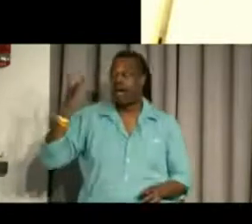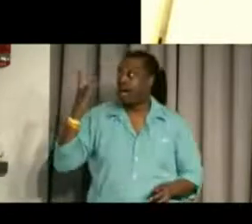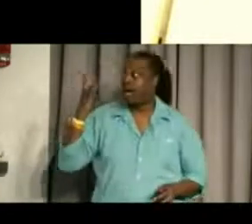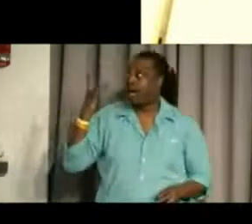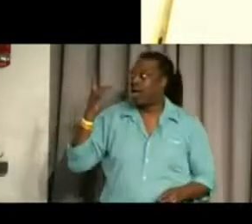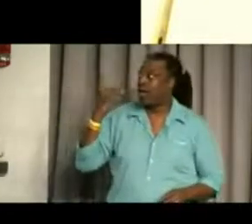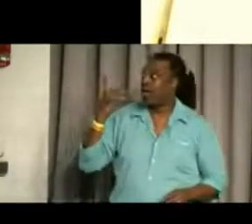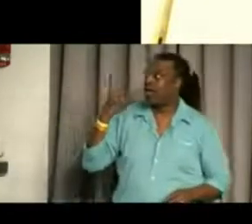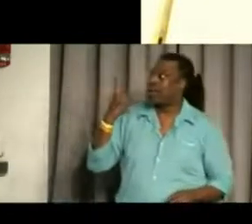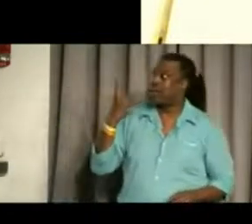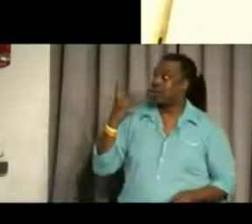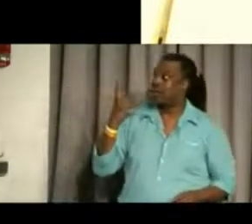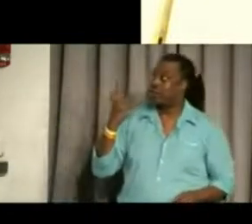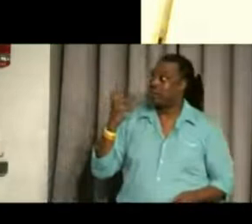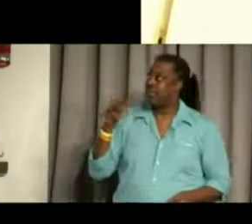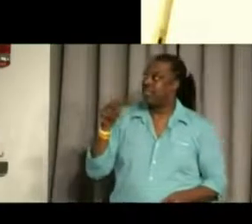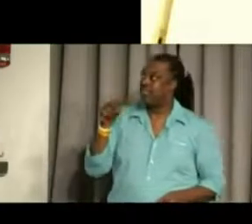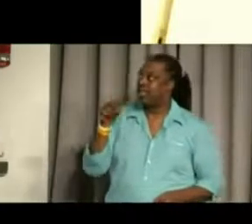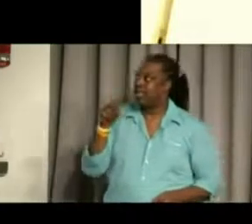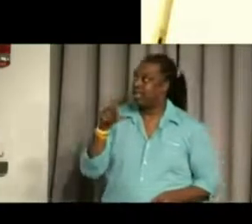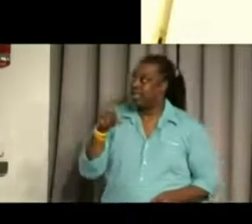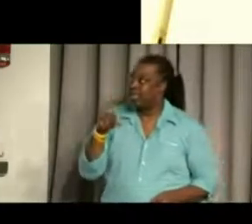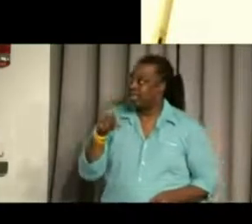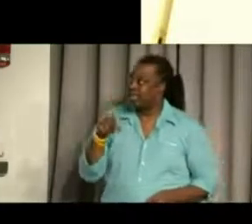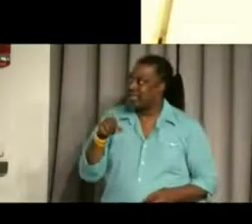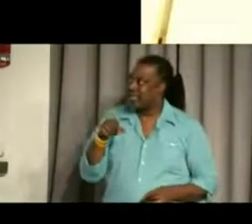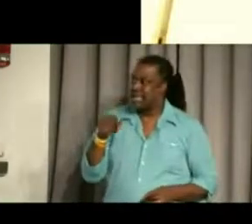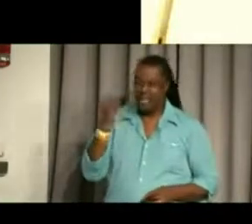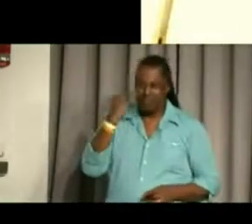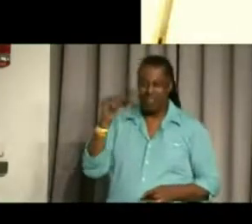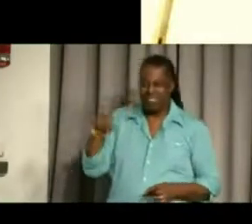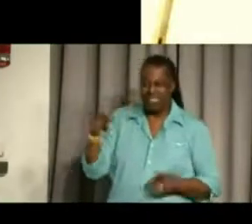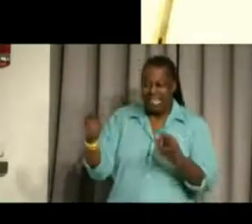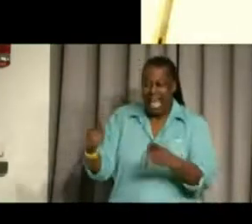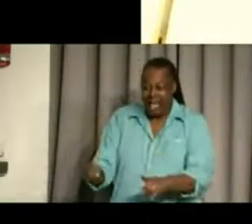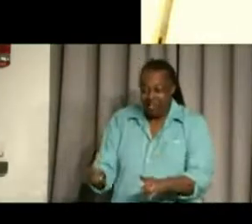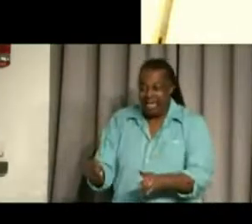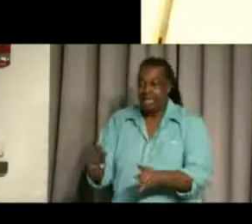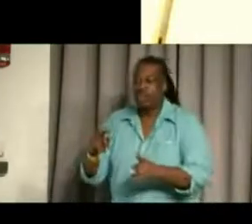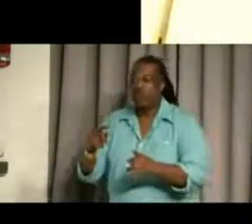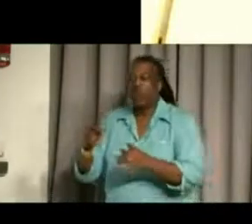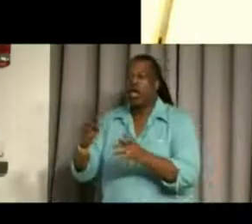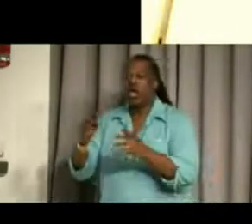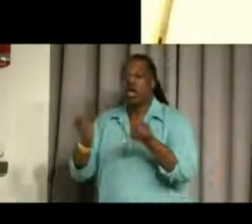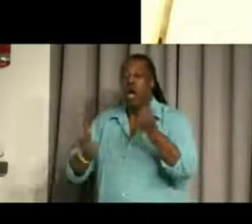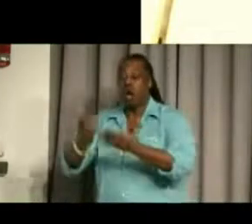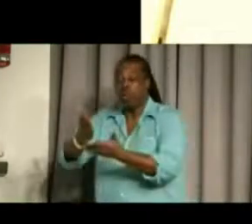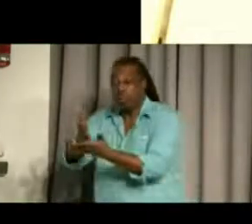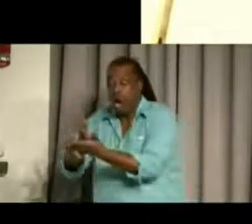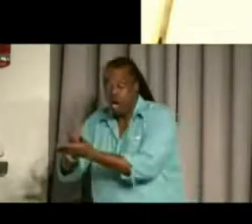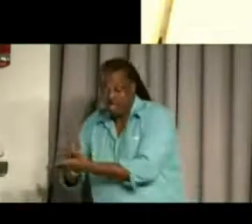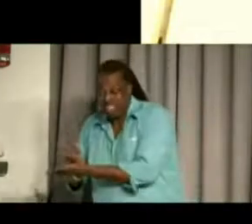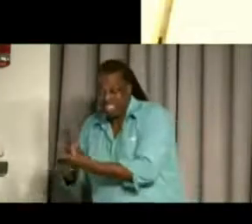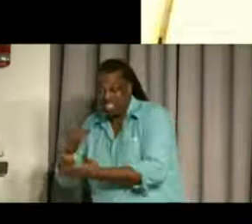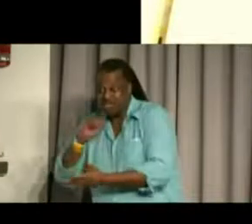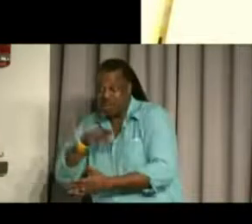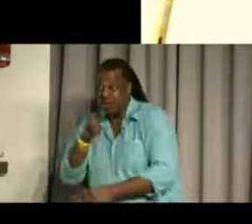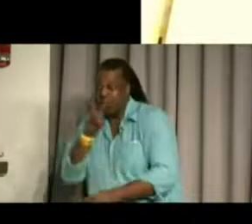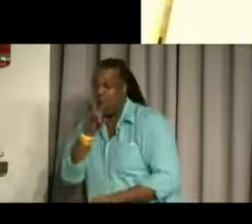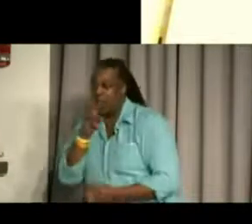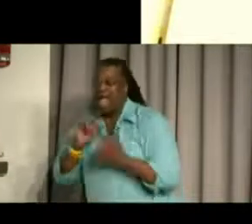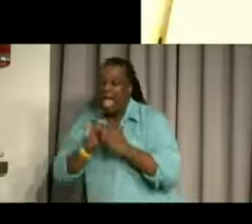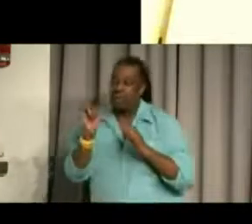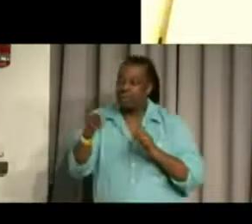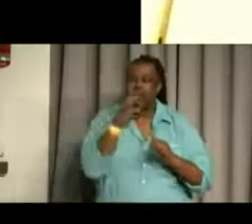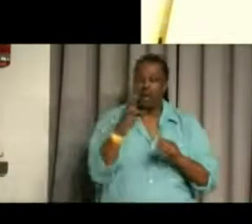this is happening to parts, automobile parts, what is it doing to our bodies? And the emergency manager said, that's apples and